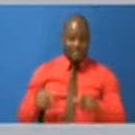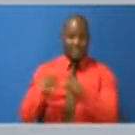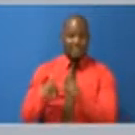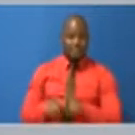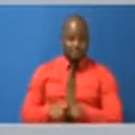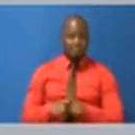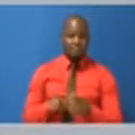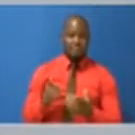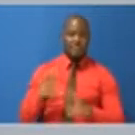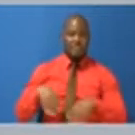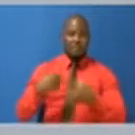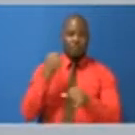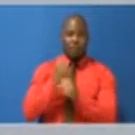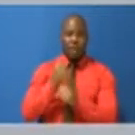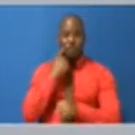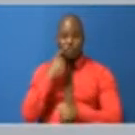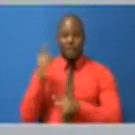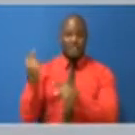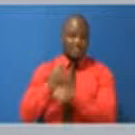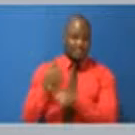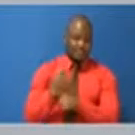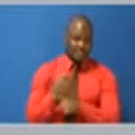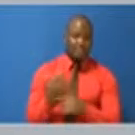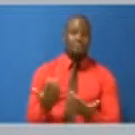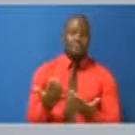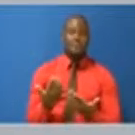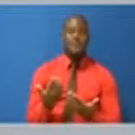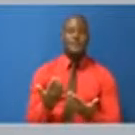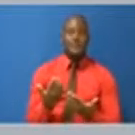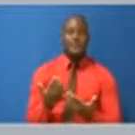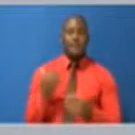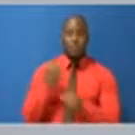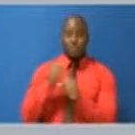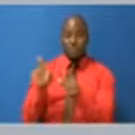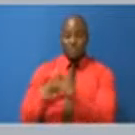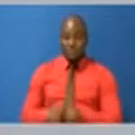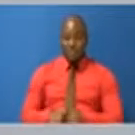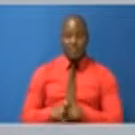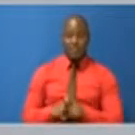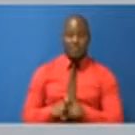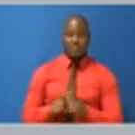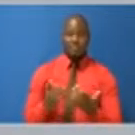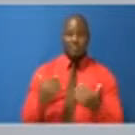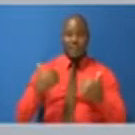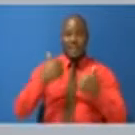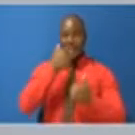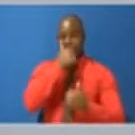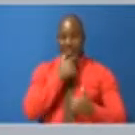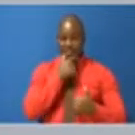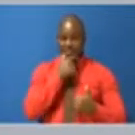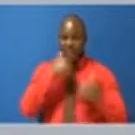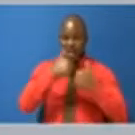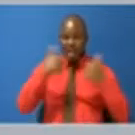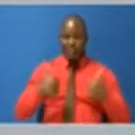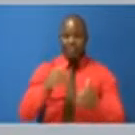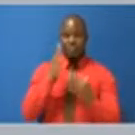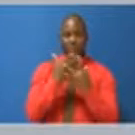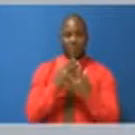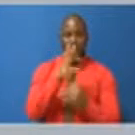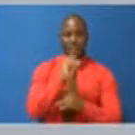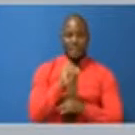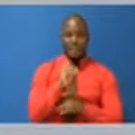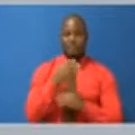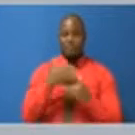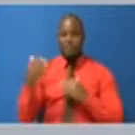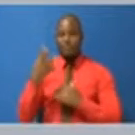also get them to workshop and training and and i'll do the same as for the age gap between 30 and 40 i'll give them